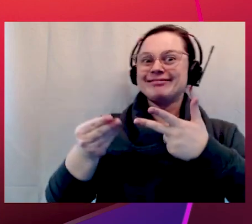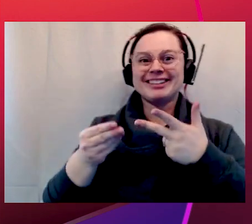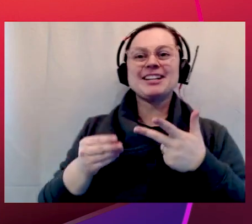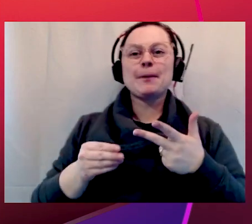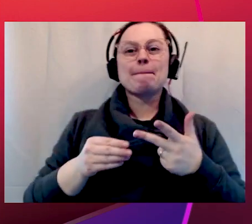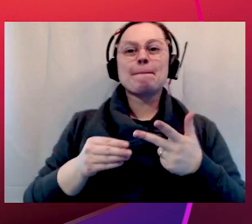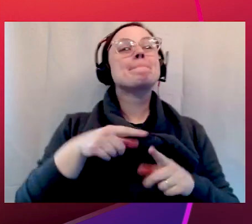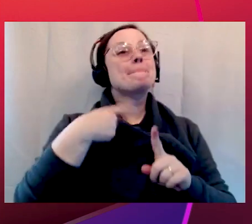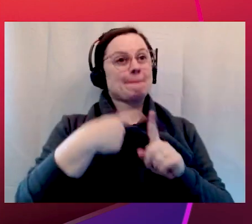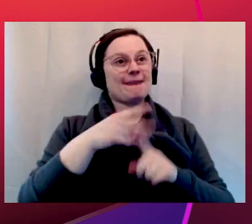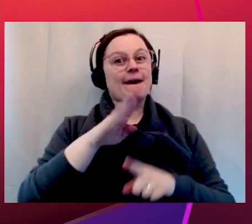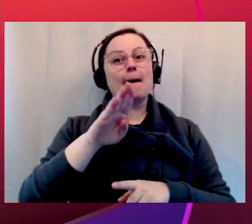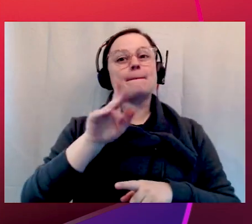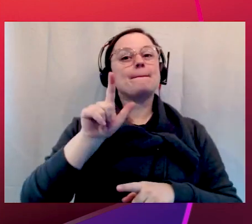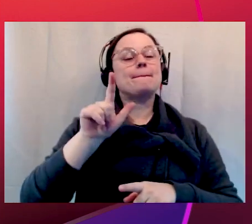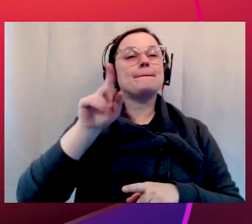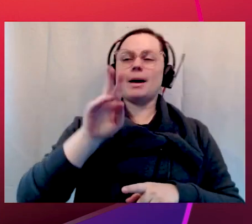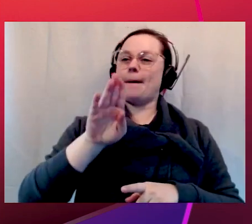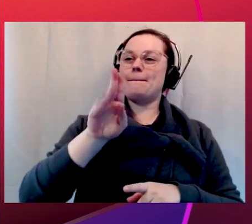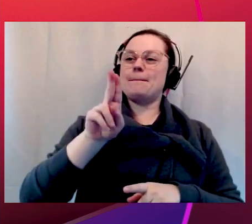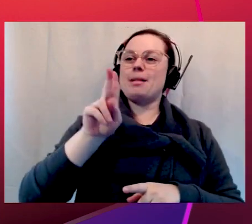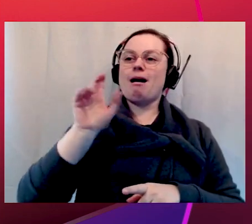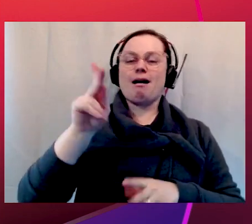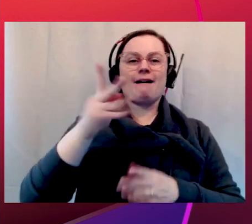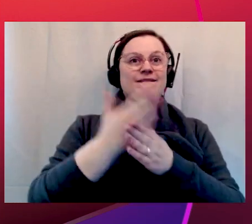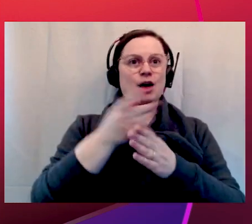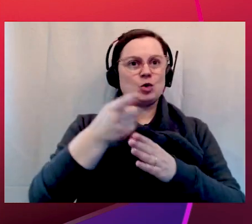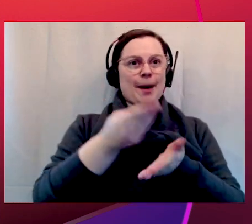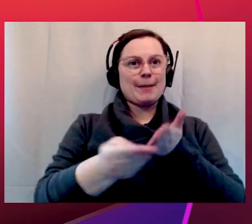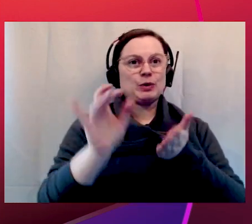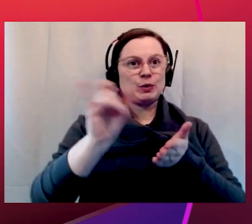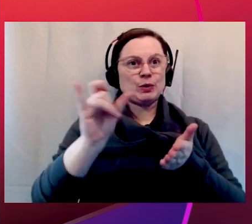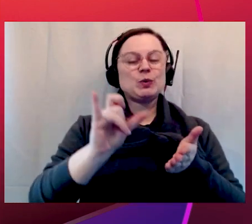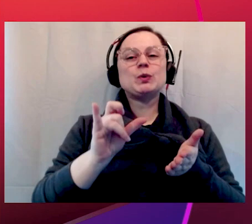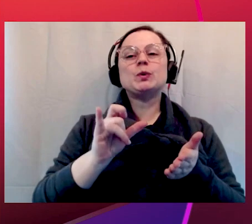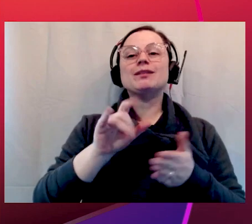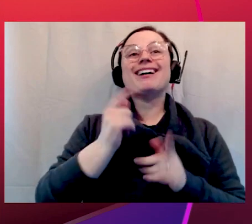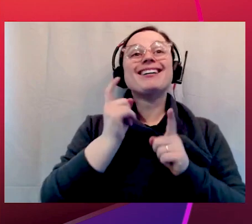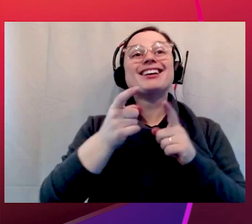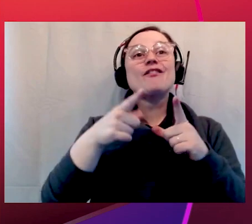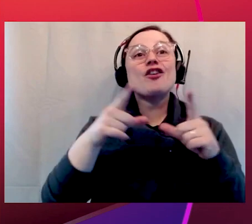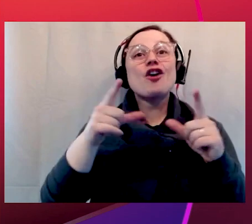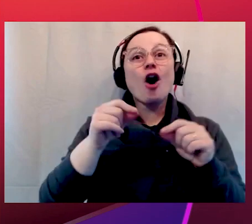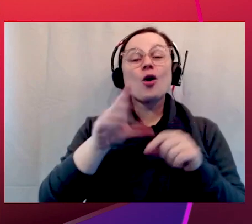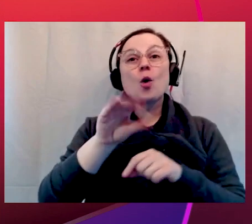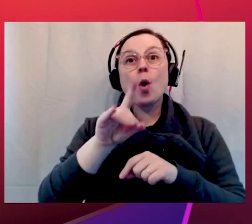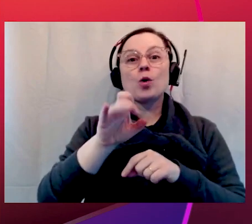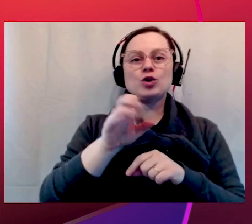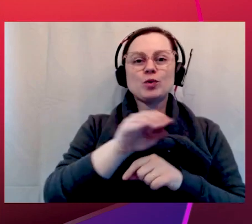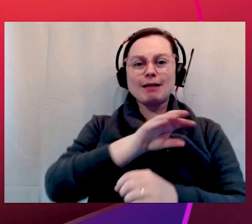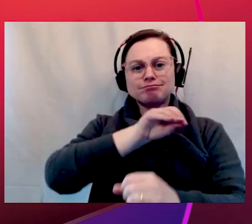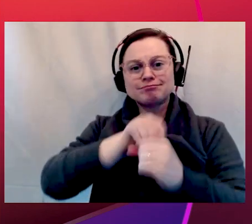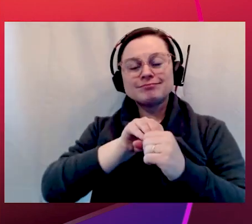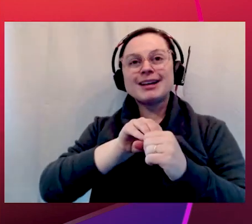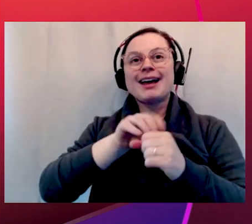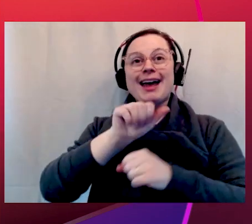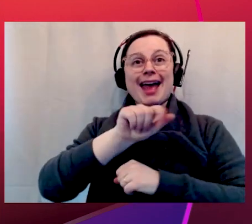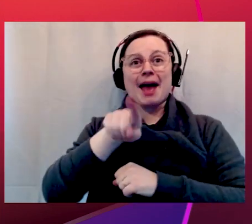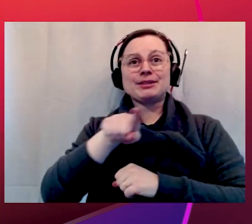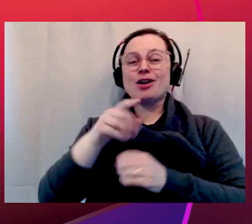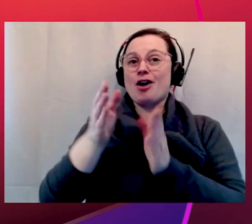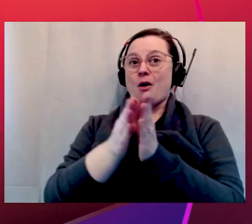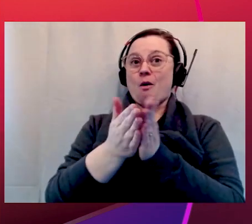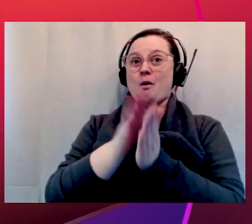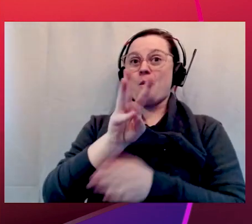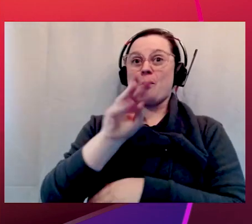bulk file of claim codes you can purchase as well. And then you can also even put the gift card code right into someone's Amazon's wallet. Oh. So yeah, we have a